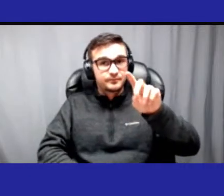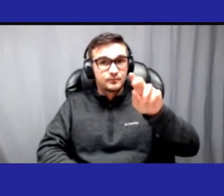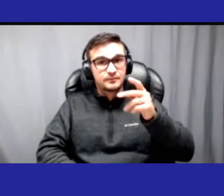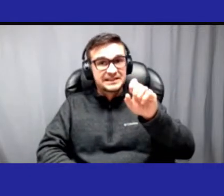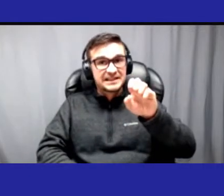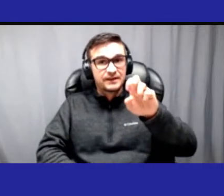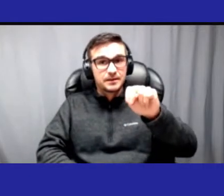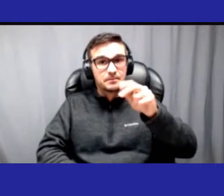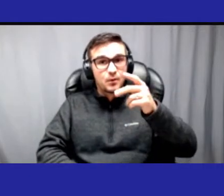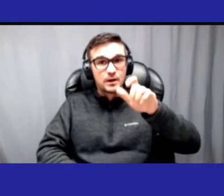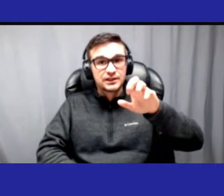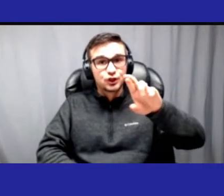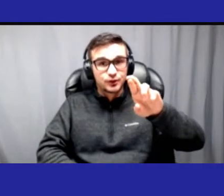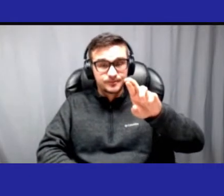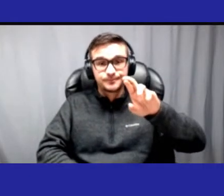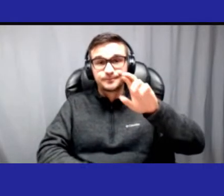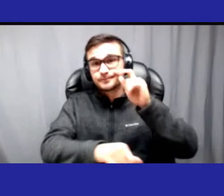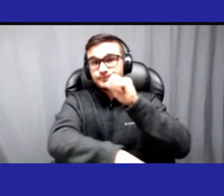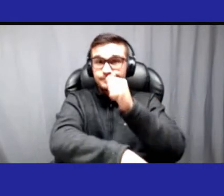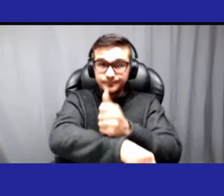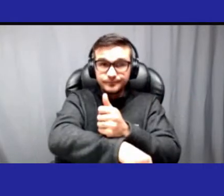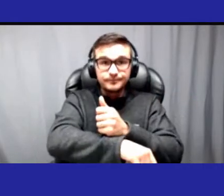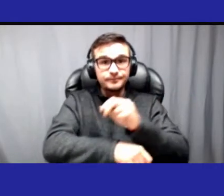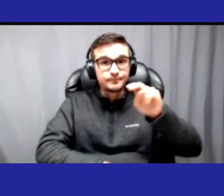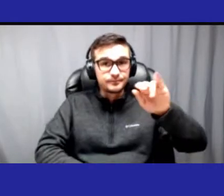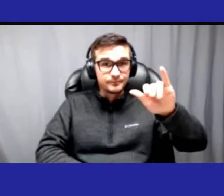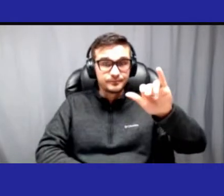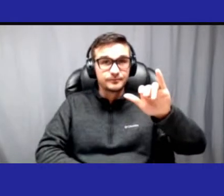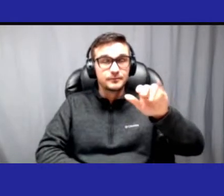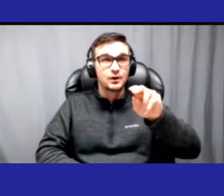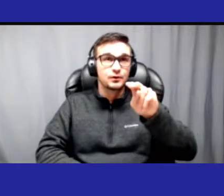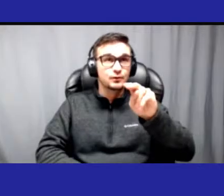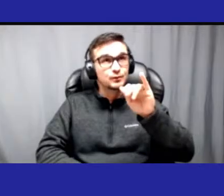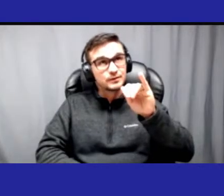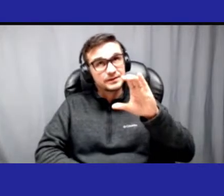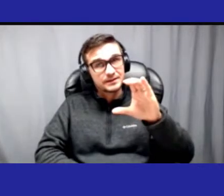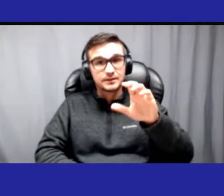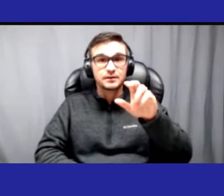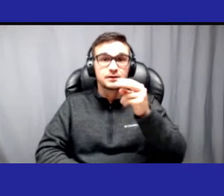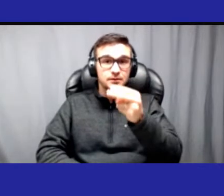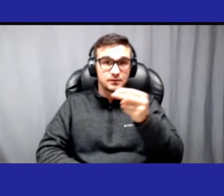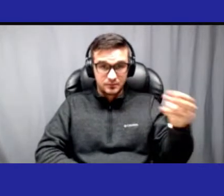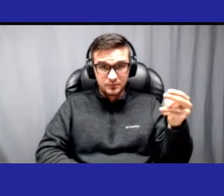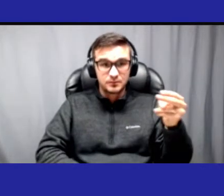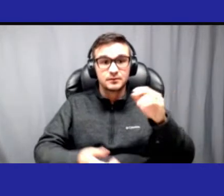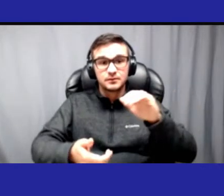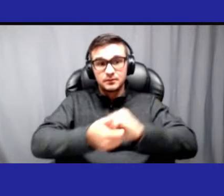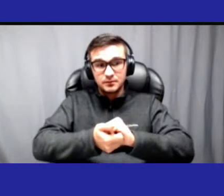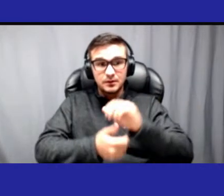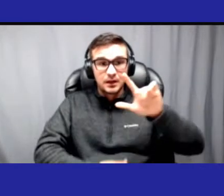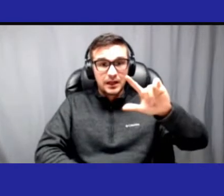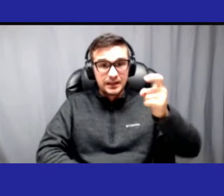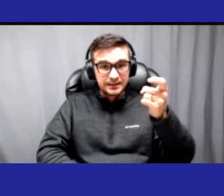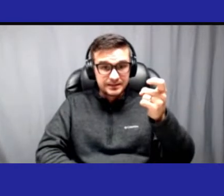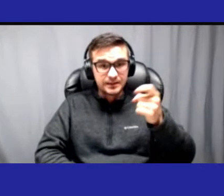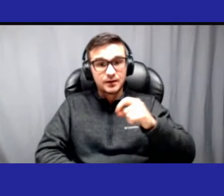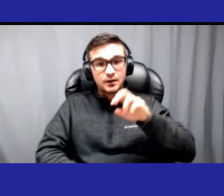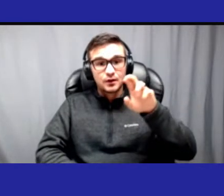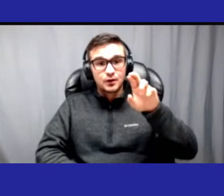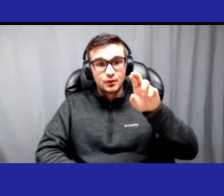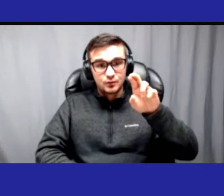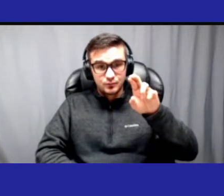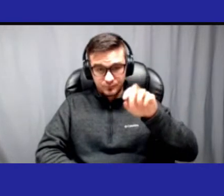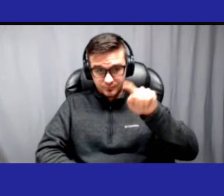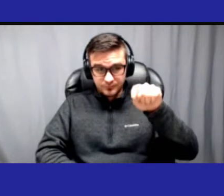Authorizing the New York City Health and Hospitals Corporation, the system, to execute a contract with Lenox Hill Radiology and Medical Imaging Associates, PC,